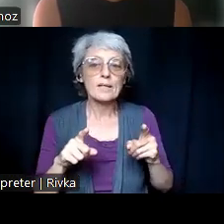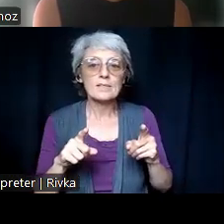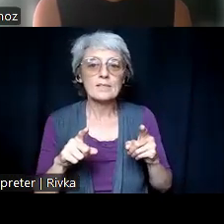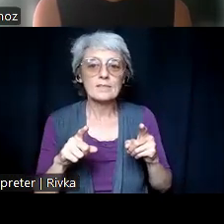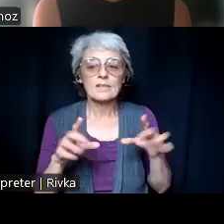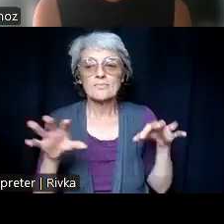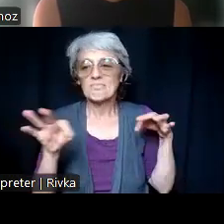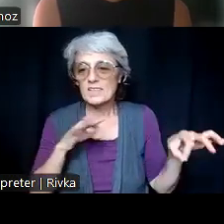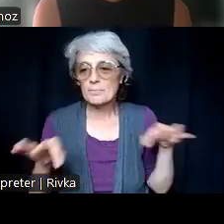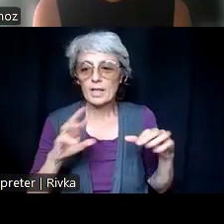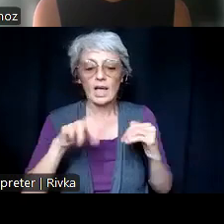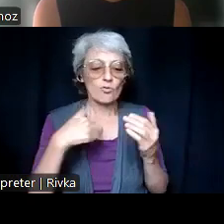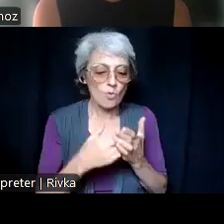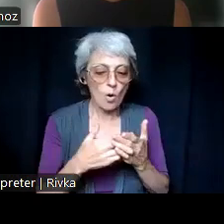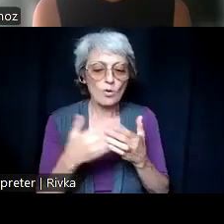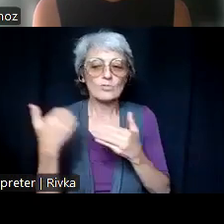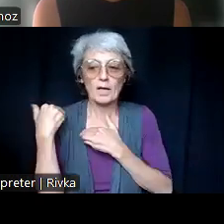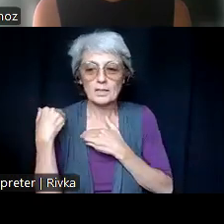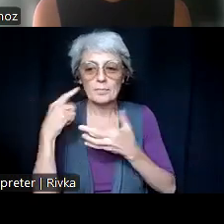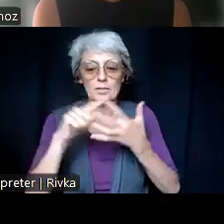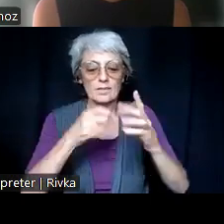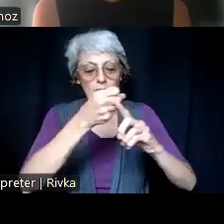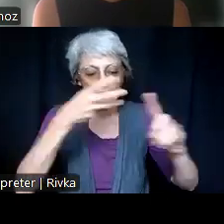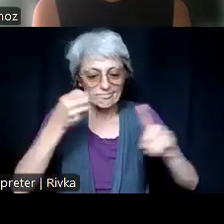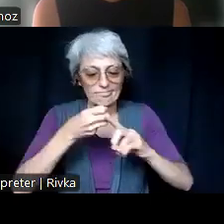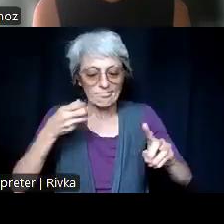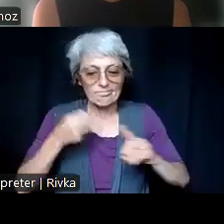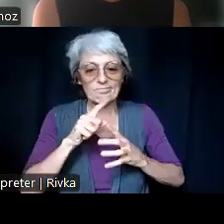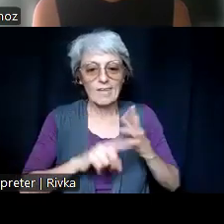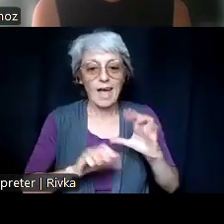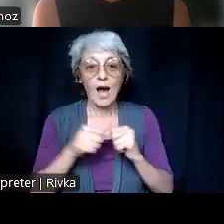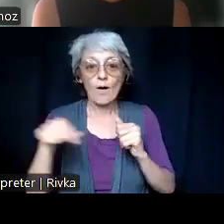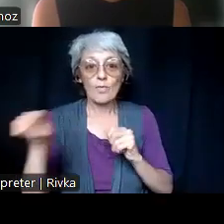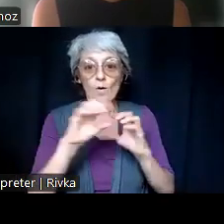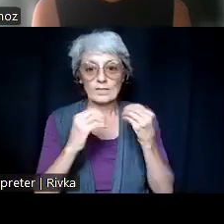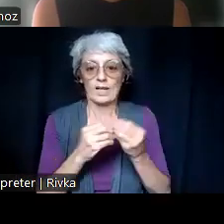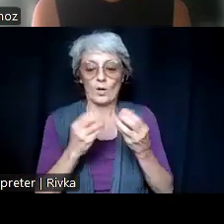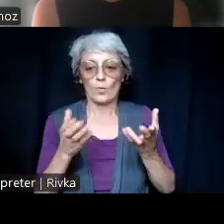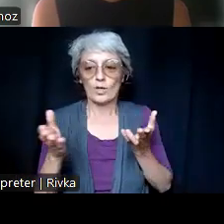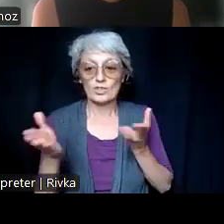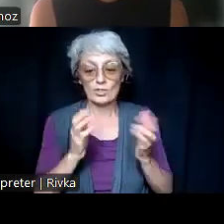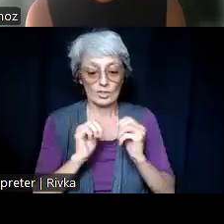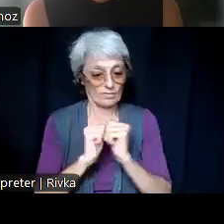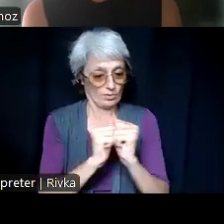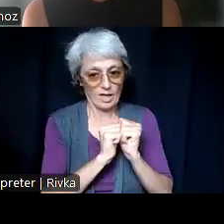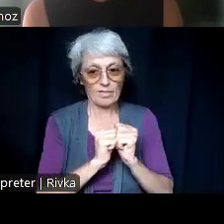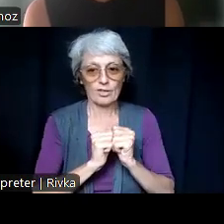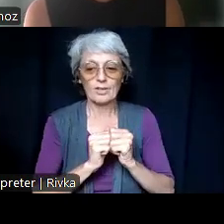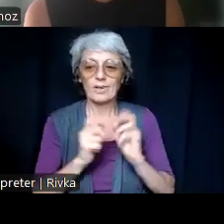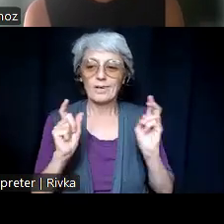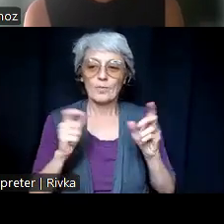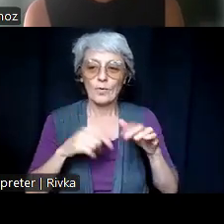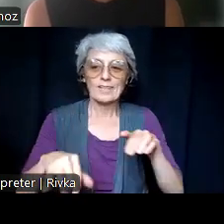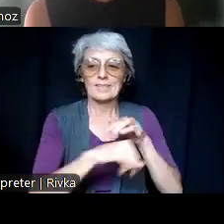and responsibilities around how the entities will jointly be serving shared members. We also